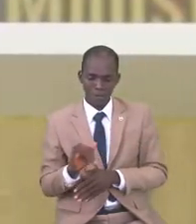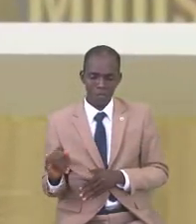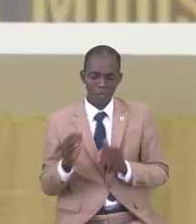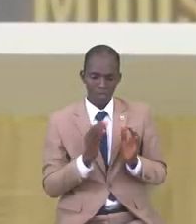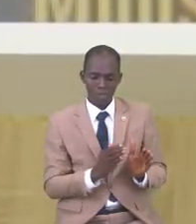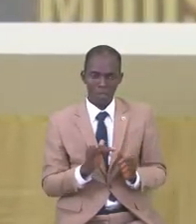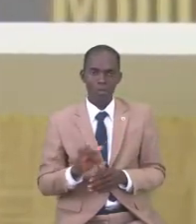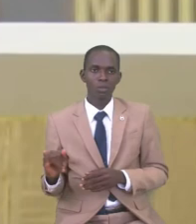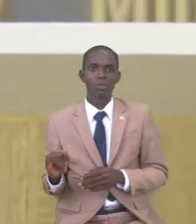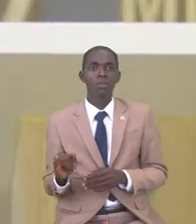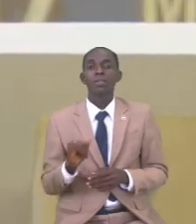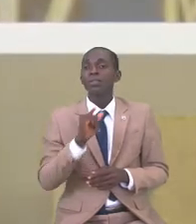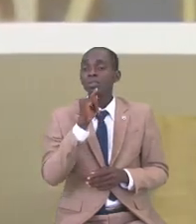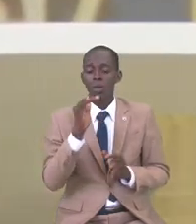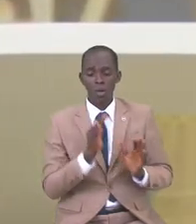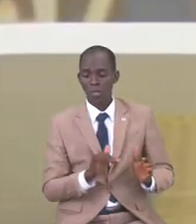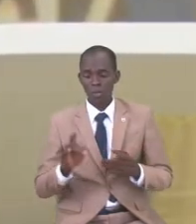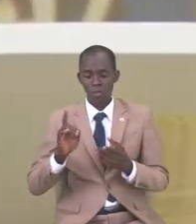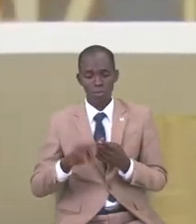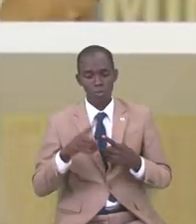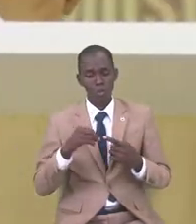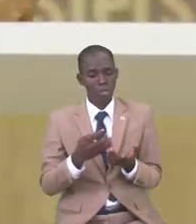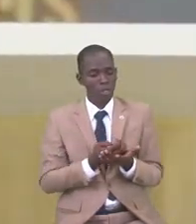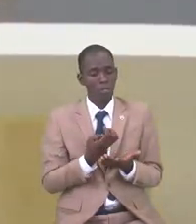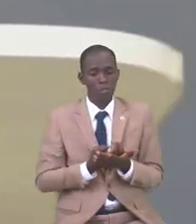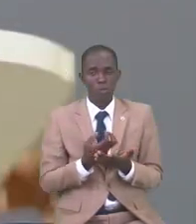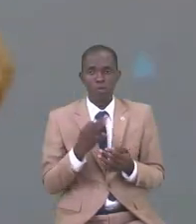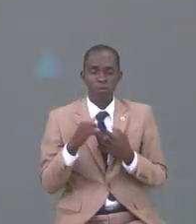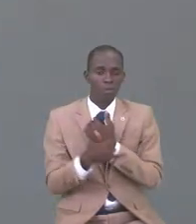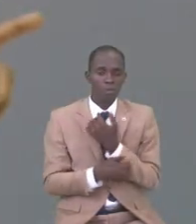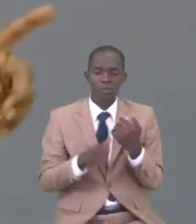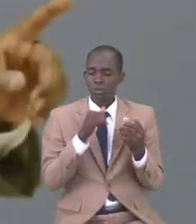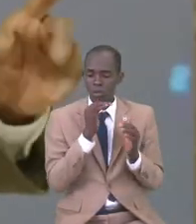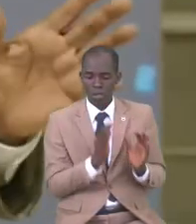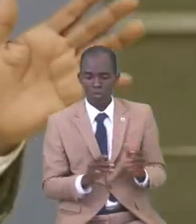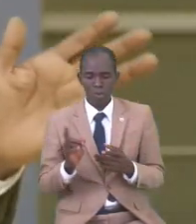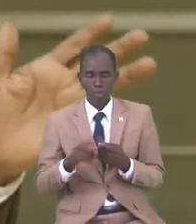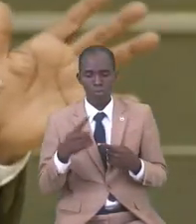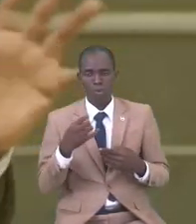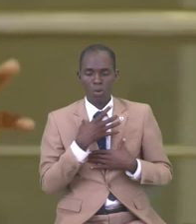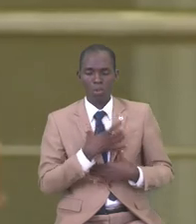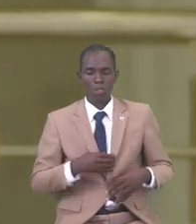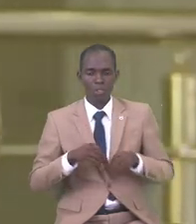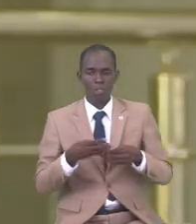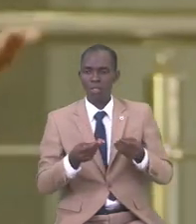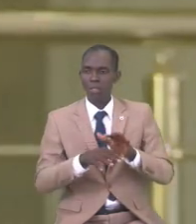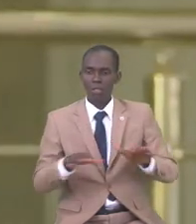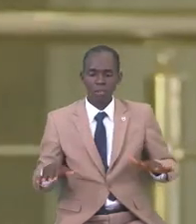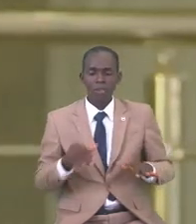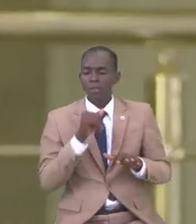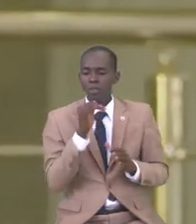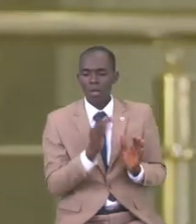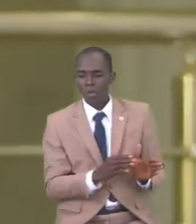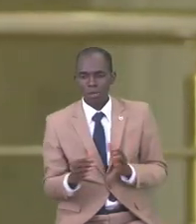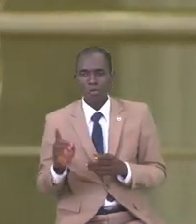according, not according to the economy, according, not according to the farming, according, not according to the drought, according,